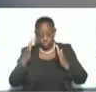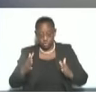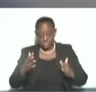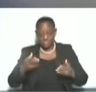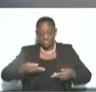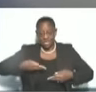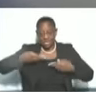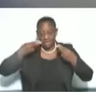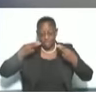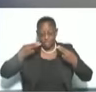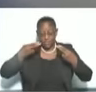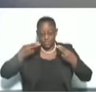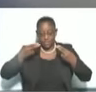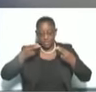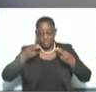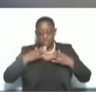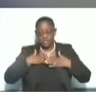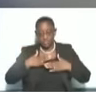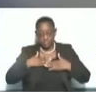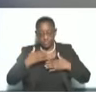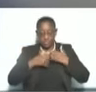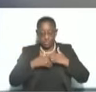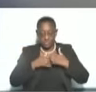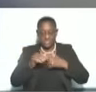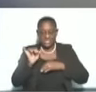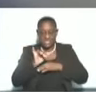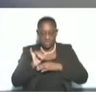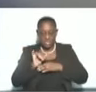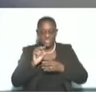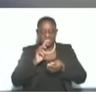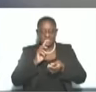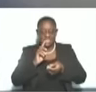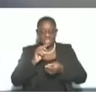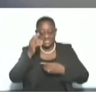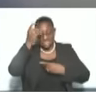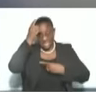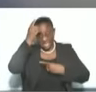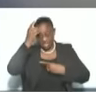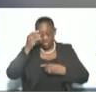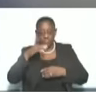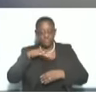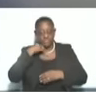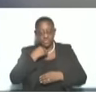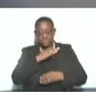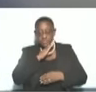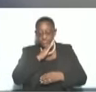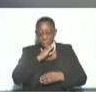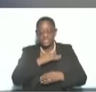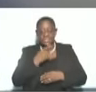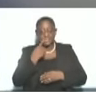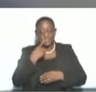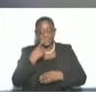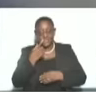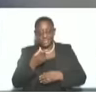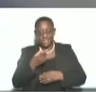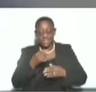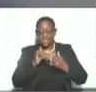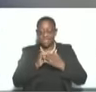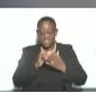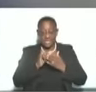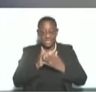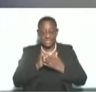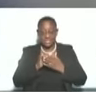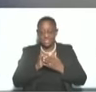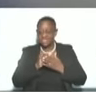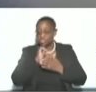infections with symptoms similar to dengue fever. However, Dr. Darville confirmed ahead of cabinet on Tuesday that dengue